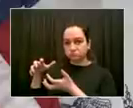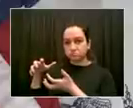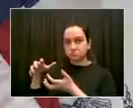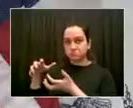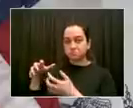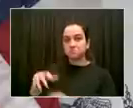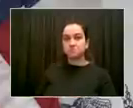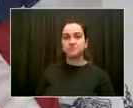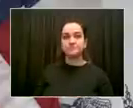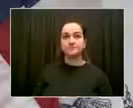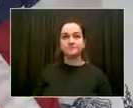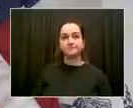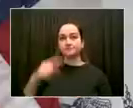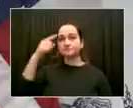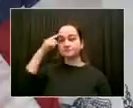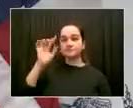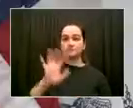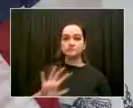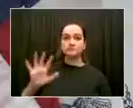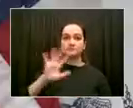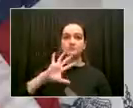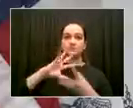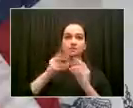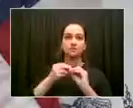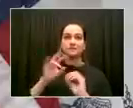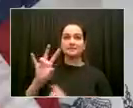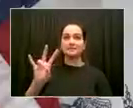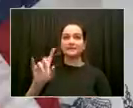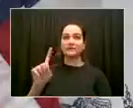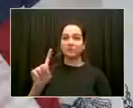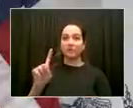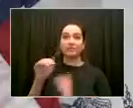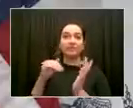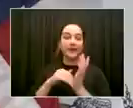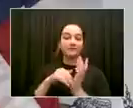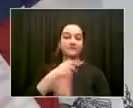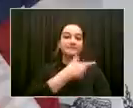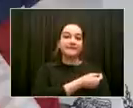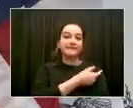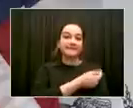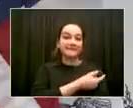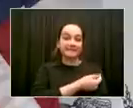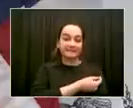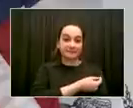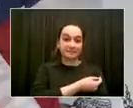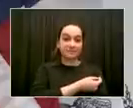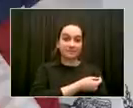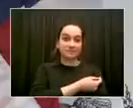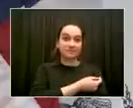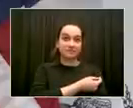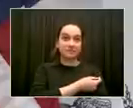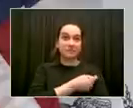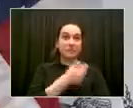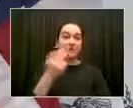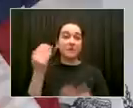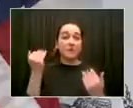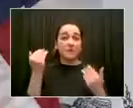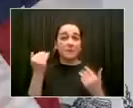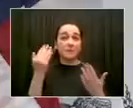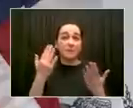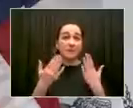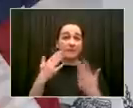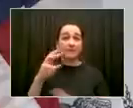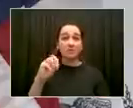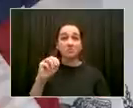much less than we expect to see later toward the end of the month. We hope that will be a much, much bigger number. But that's going to be helpful.